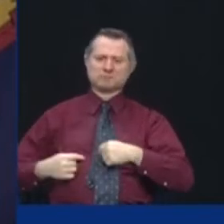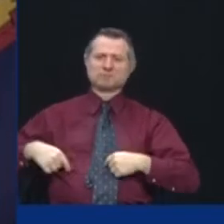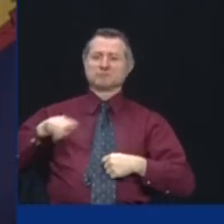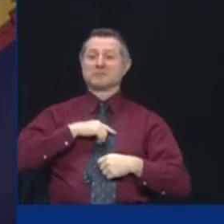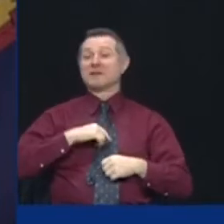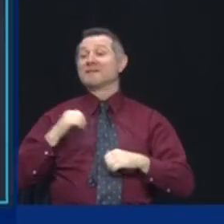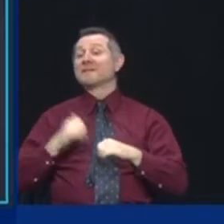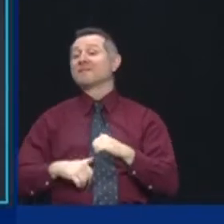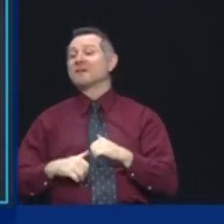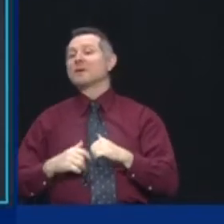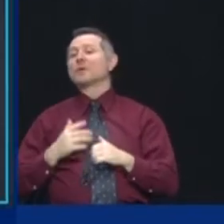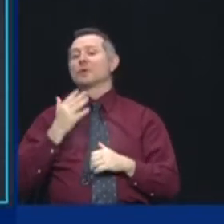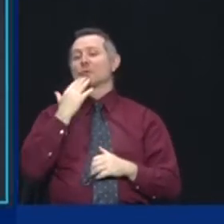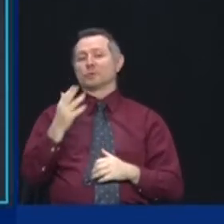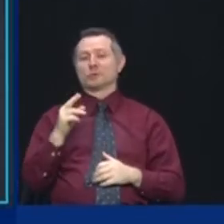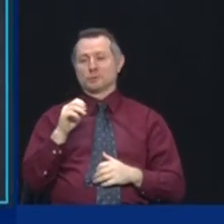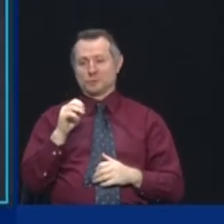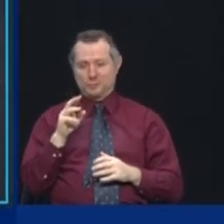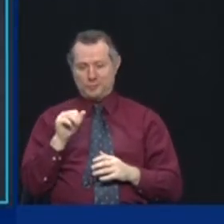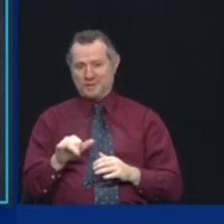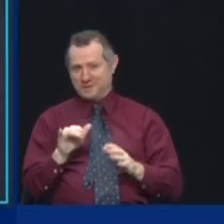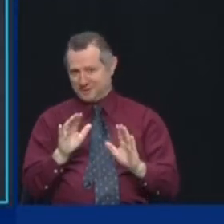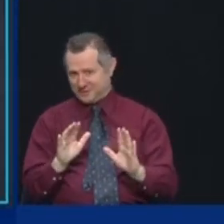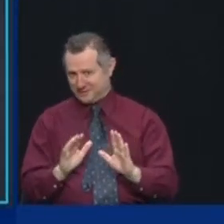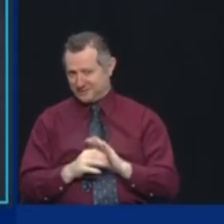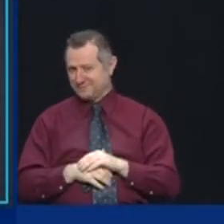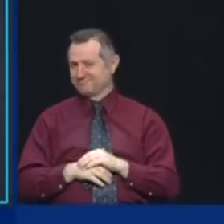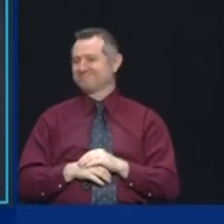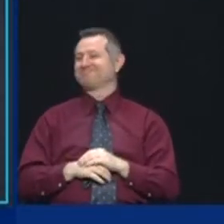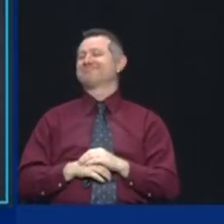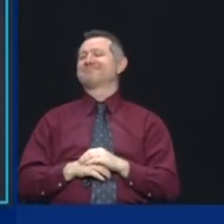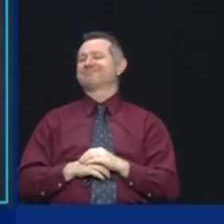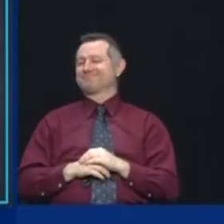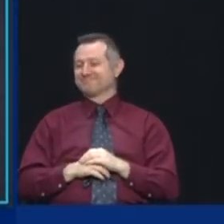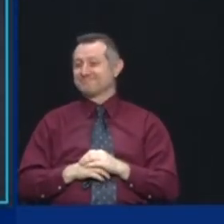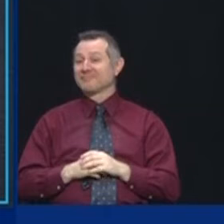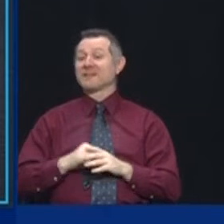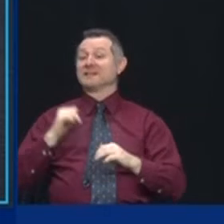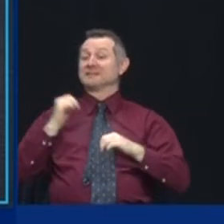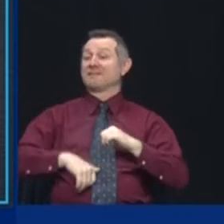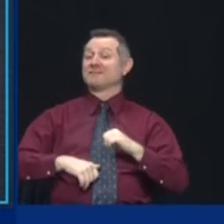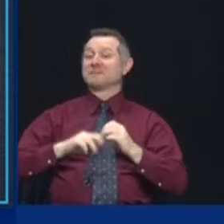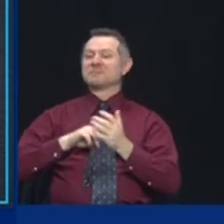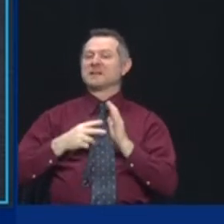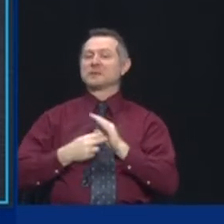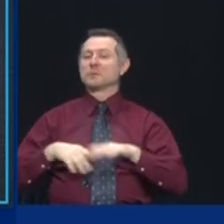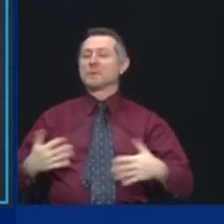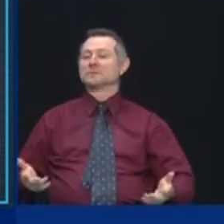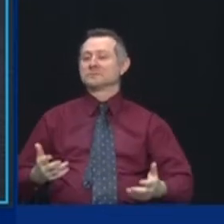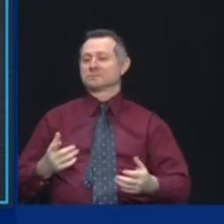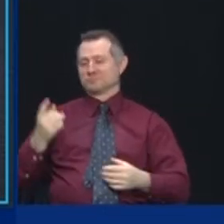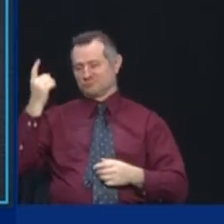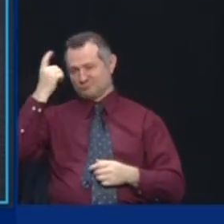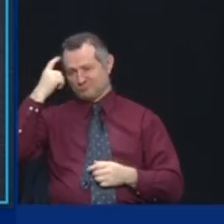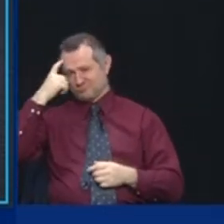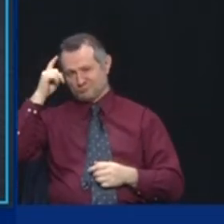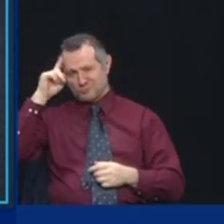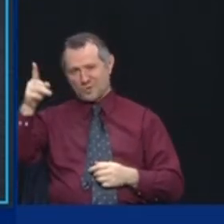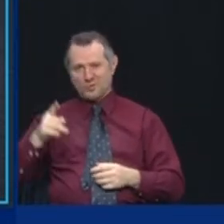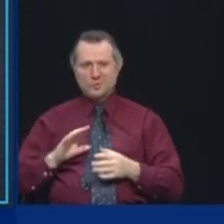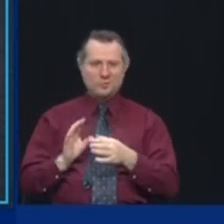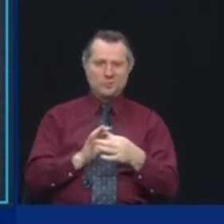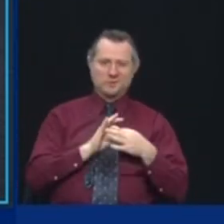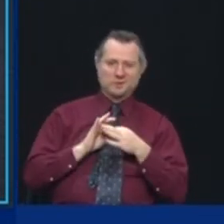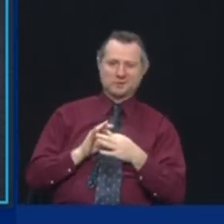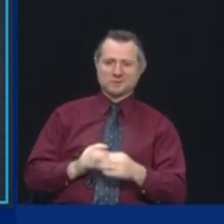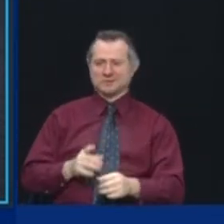way. Tough, when we say we're tough, it means we're smart, we're united, we're disciplined,